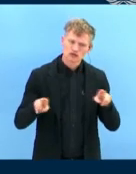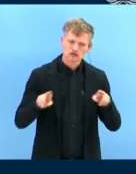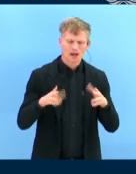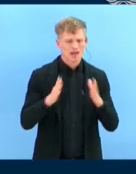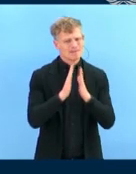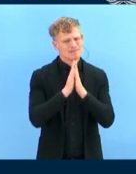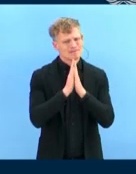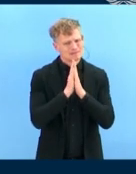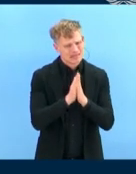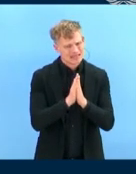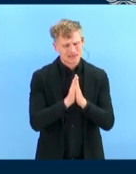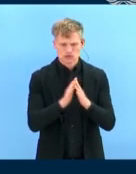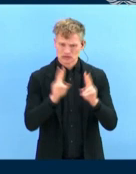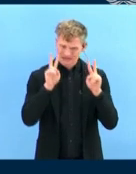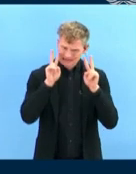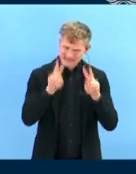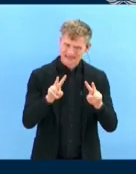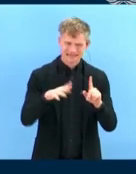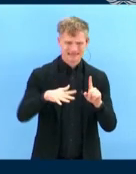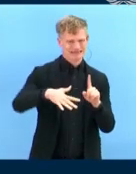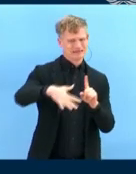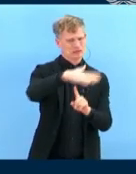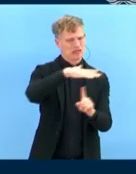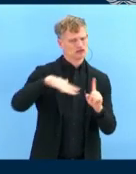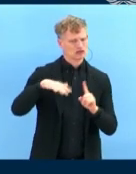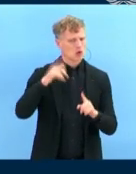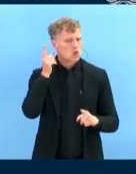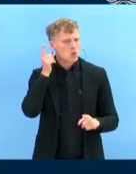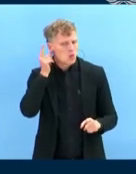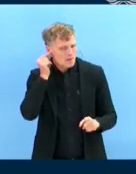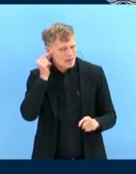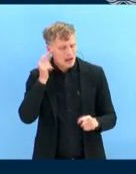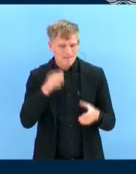about the situation of minorities and women